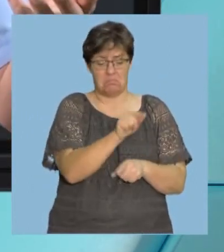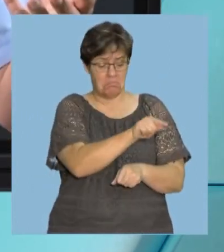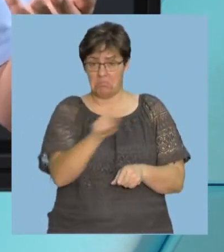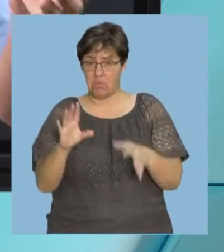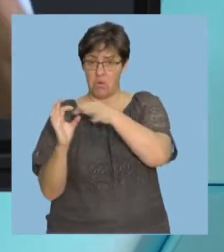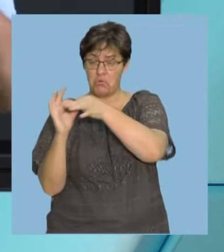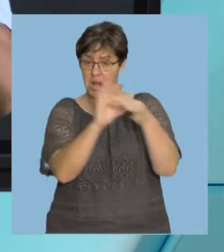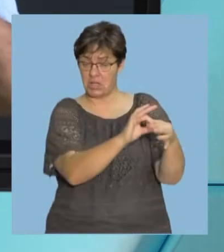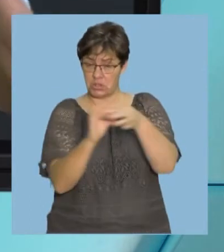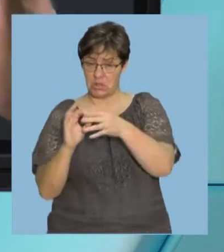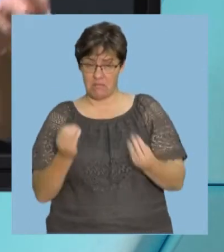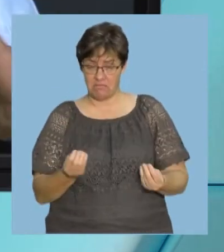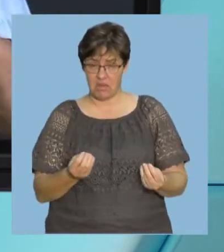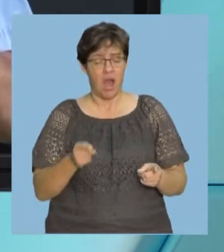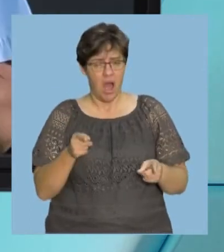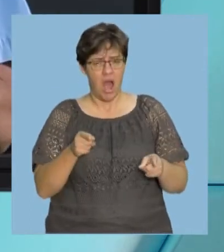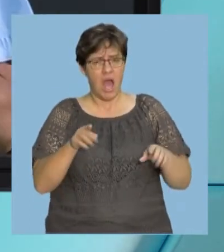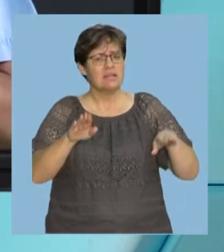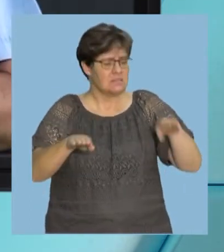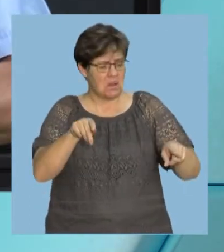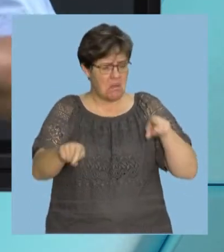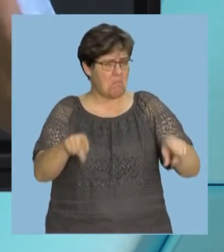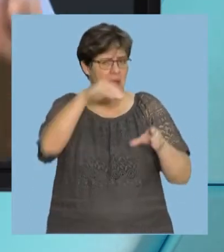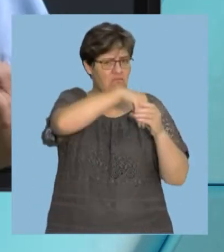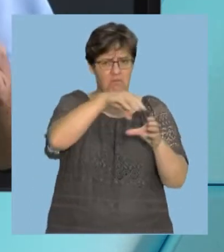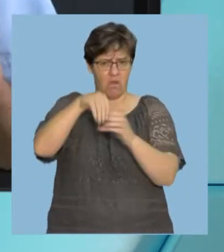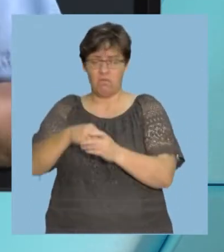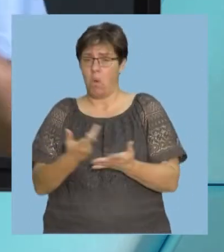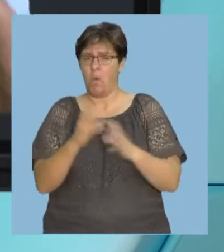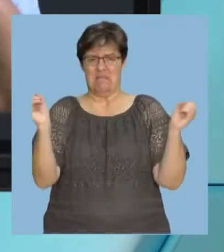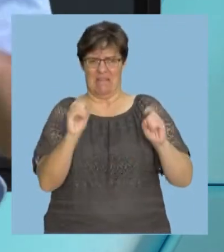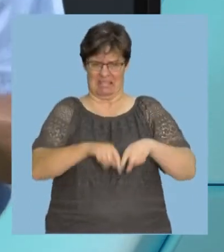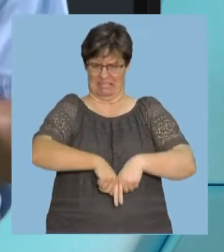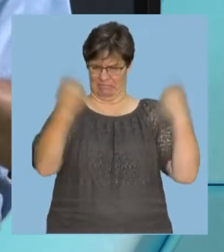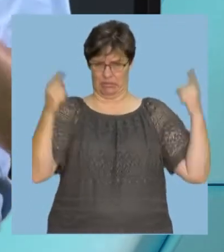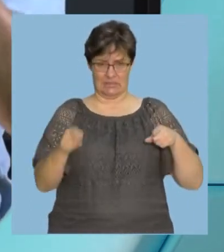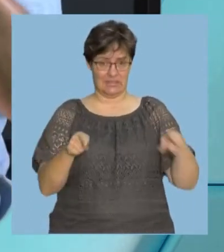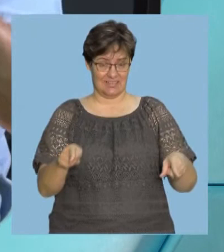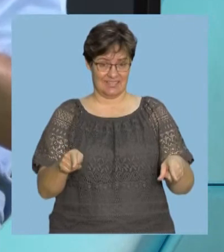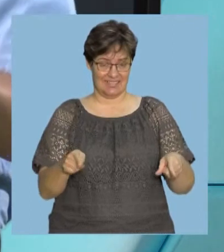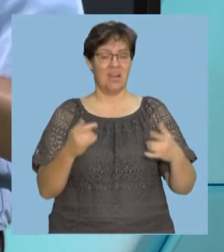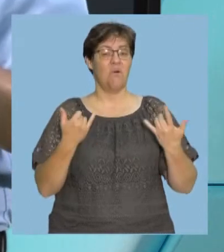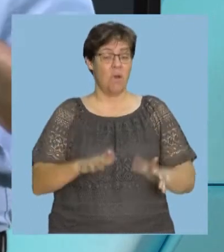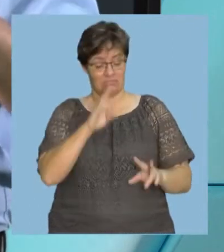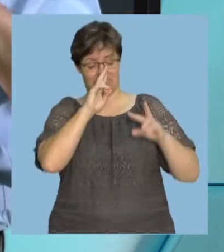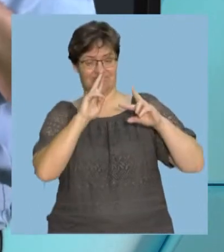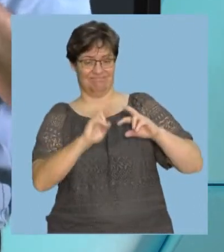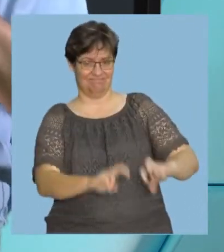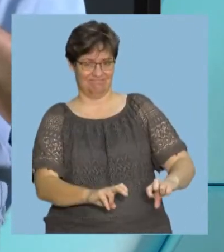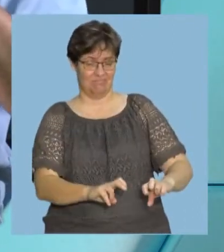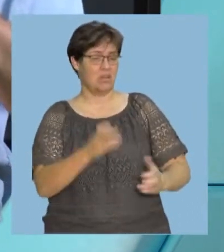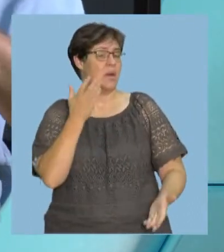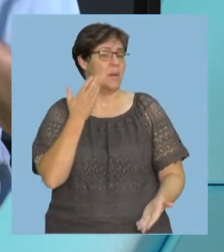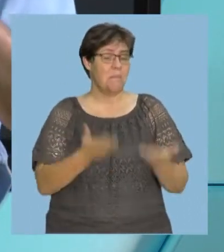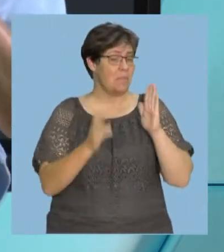related? Do they have some common elements in them, or don't they? Well, that's exactly what we want to explore, because maybe